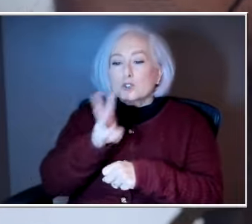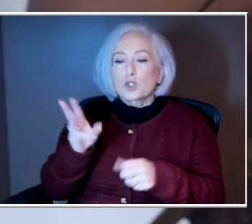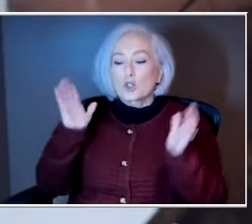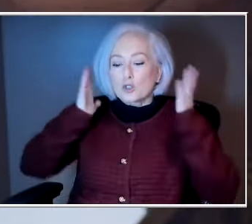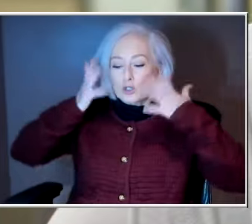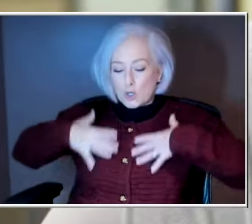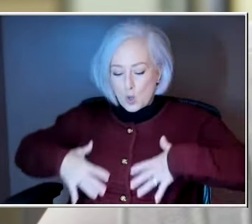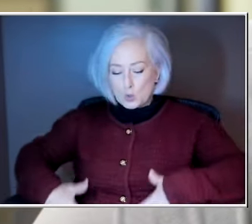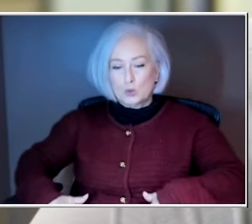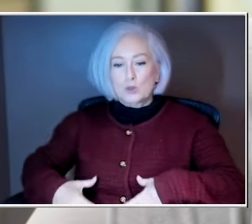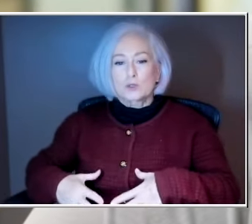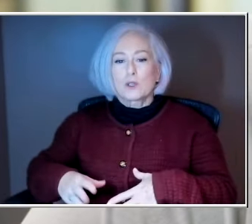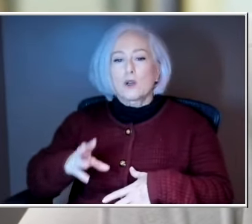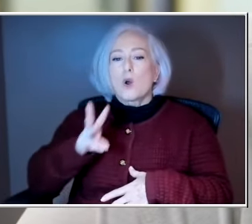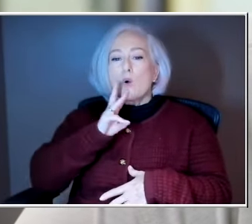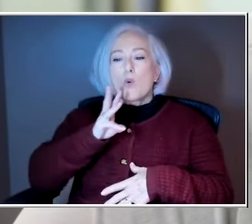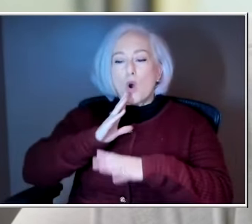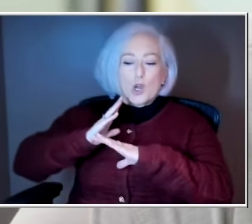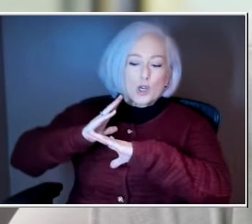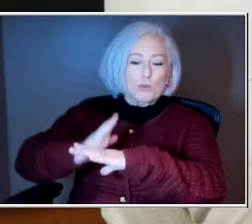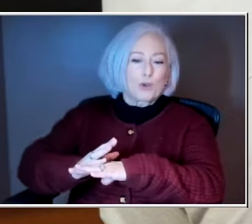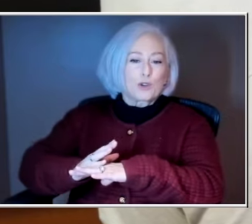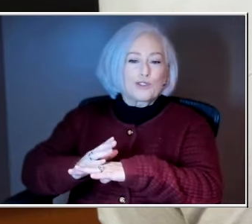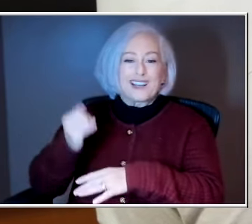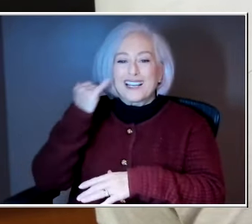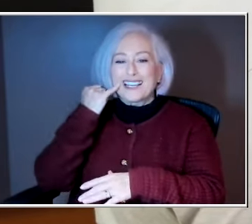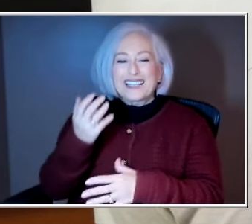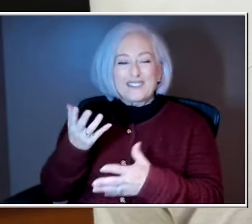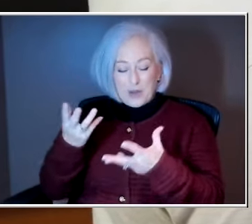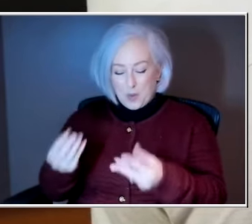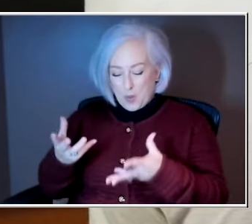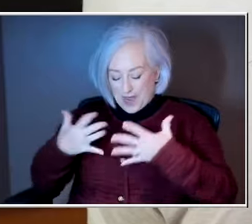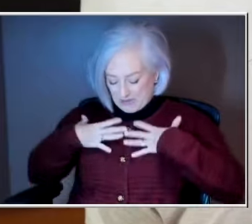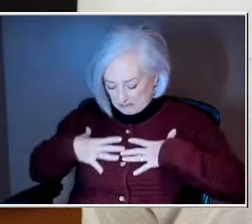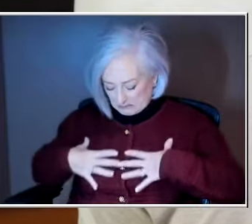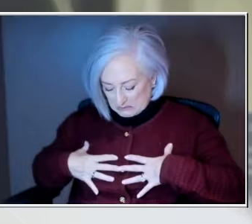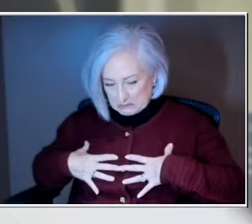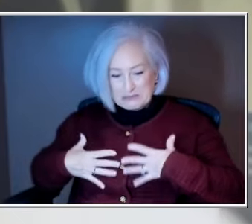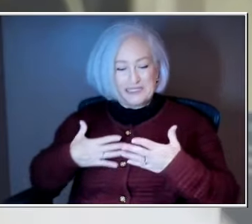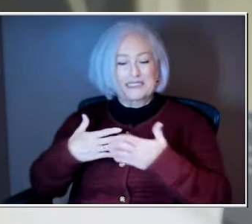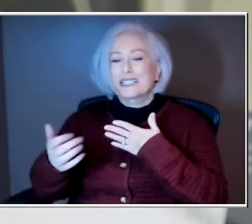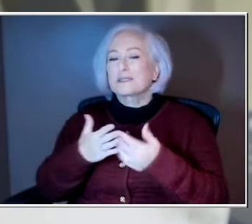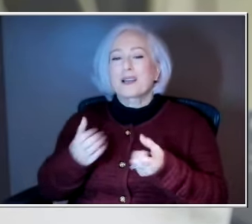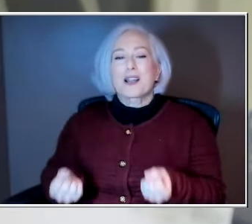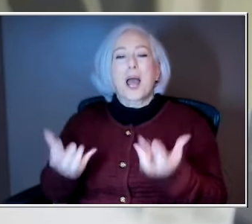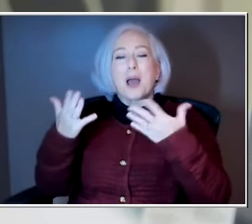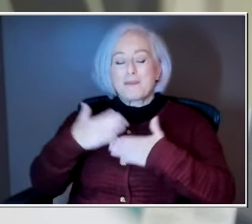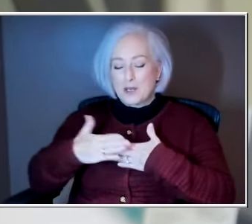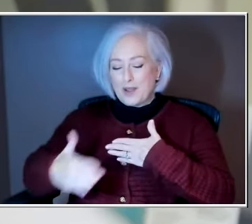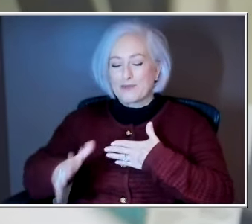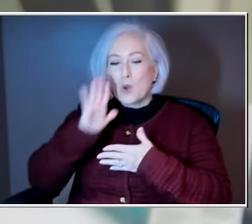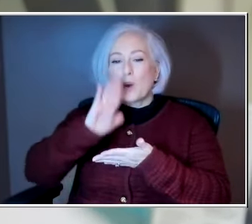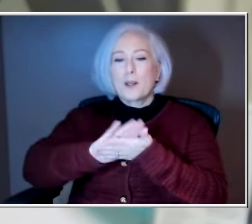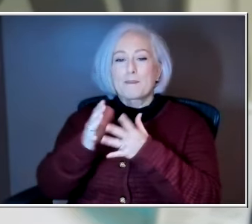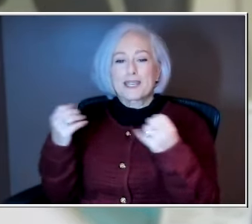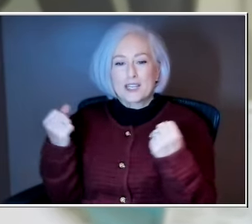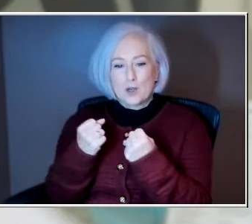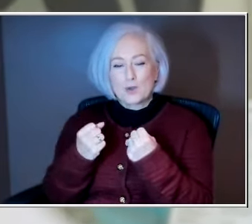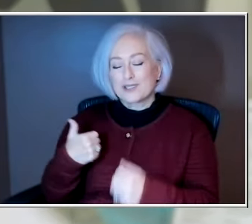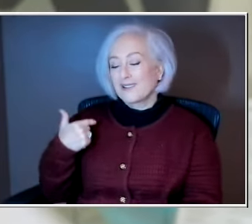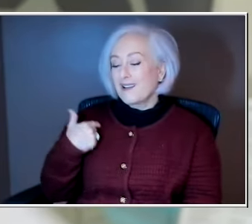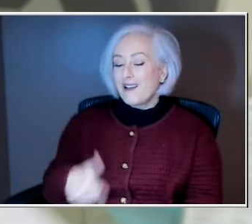gets inside and you're wet, doesn't matter how many layers you have, they're all going to be wet and that's going to make you extra cold. I'm Dr. J.P. Darsh. I'm a sports